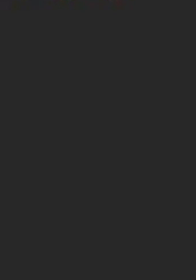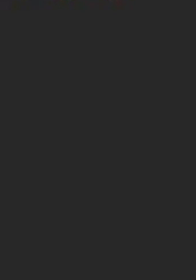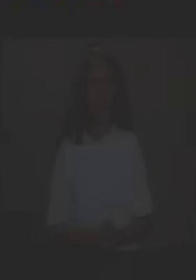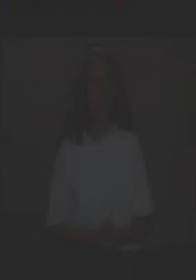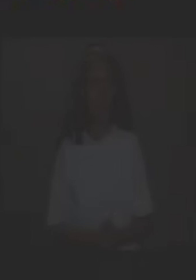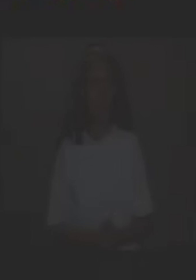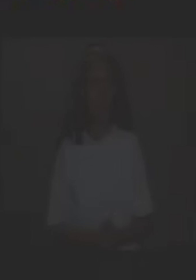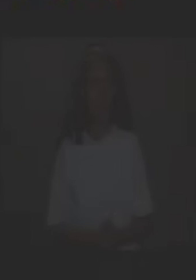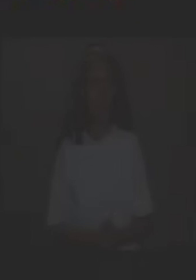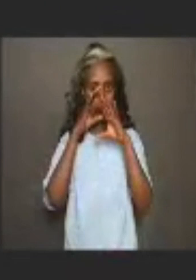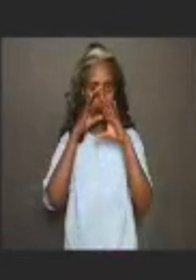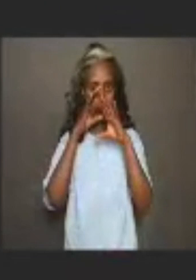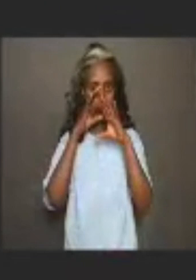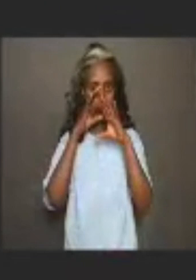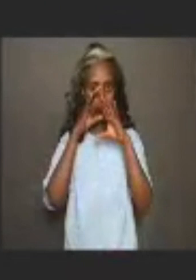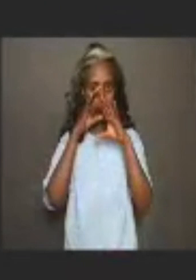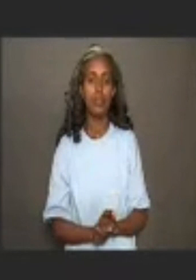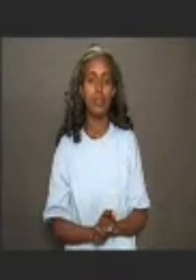Time's up.